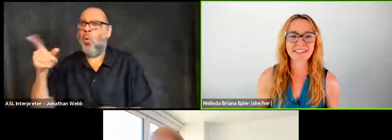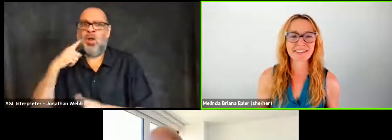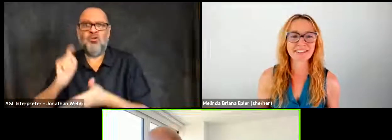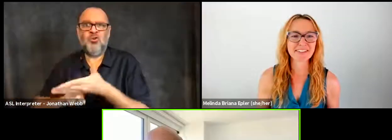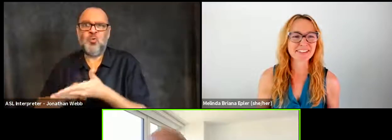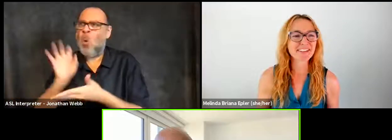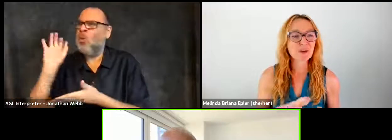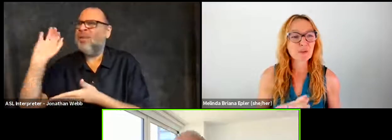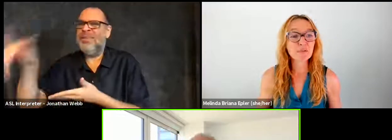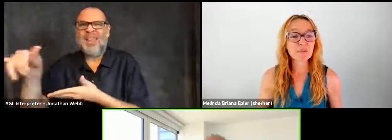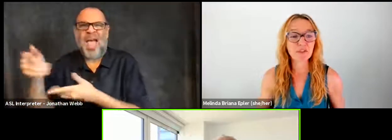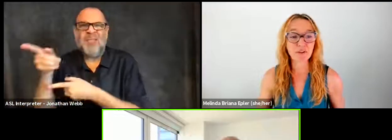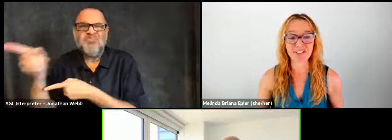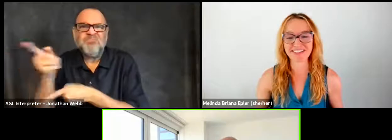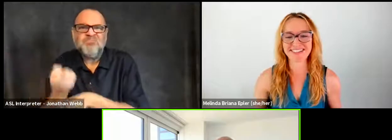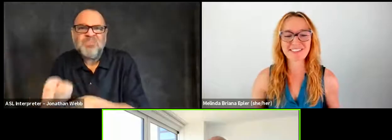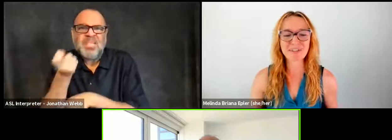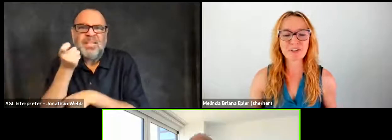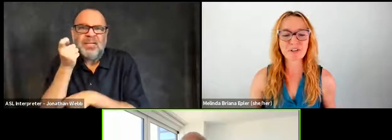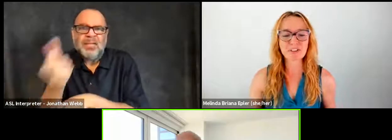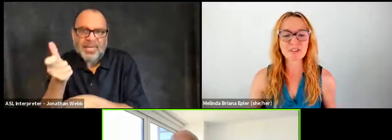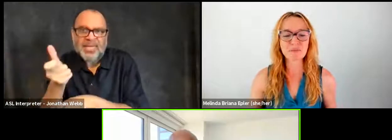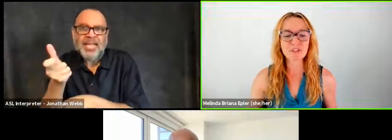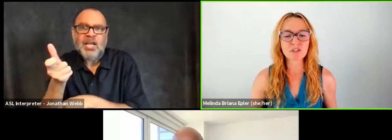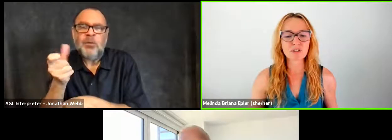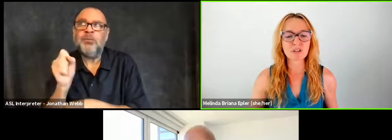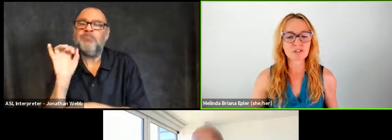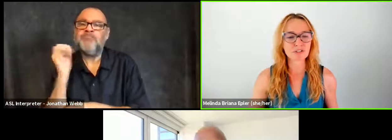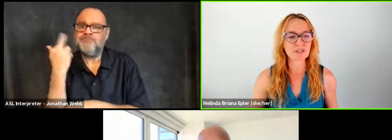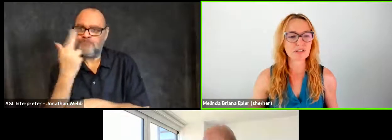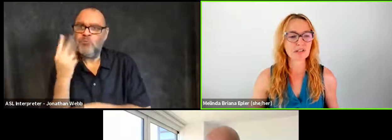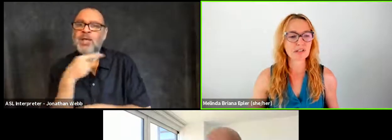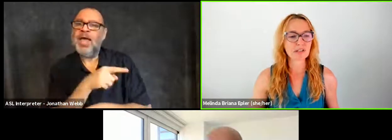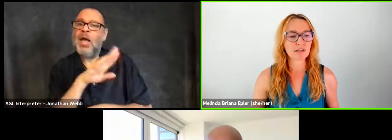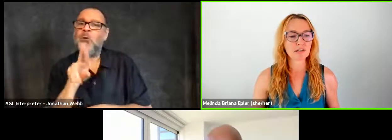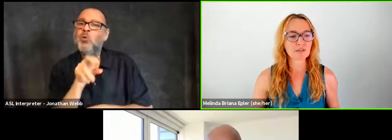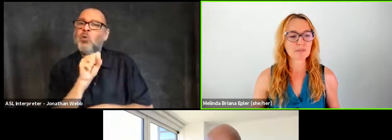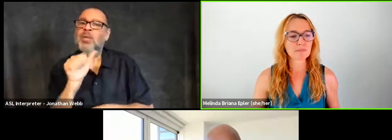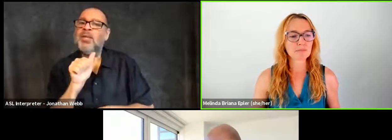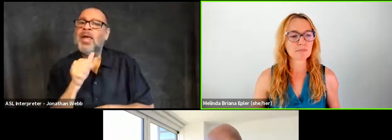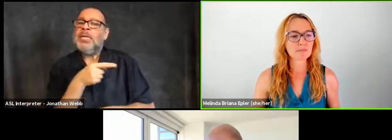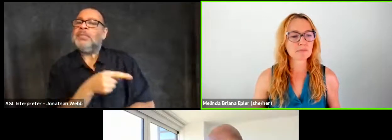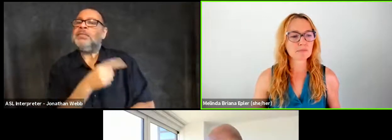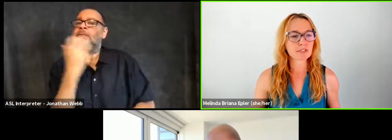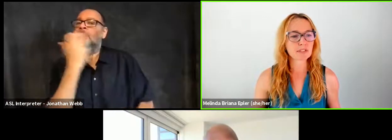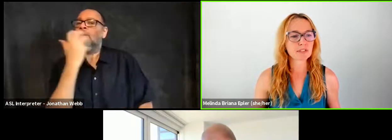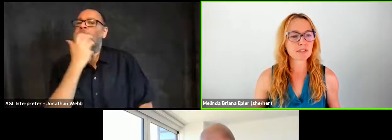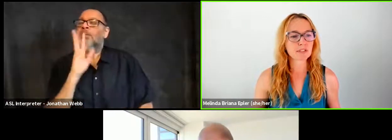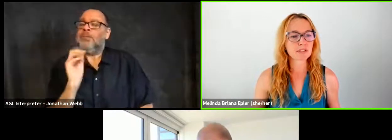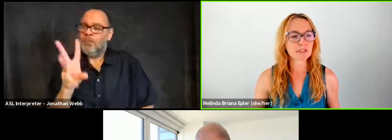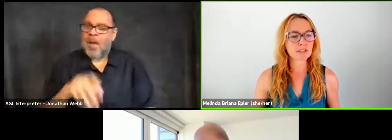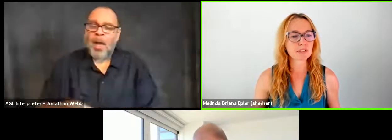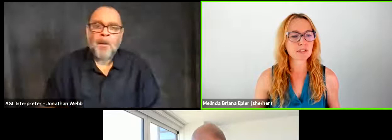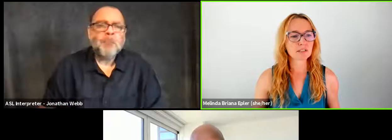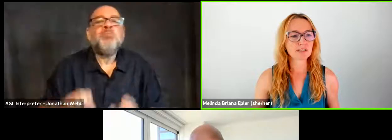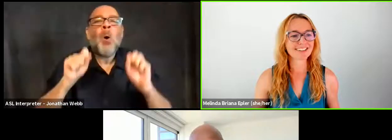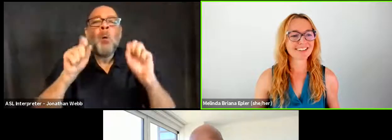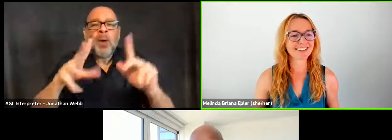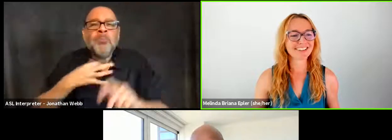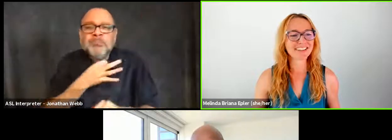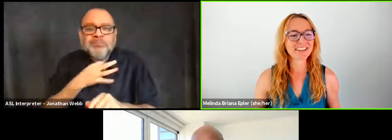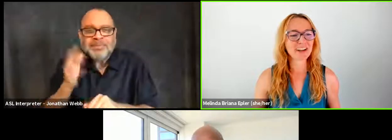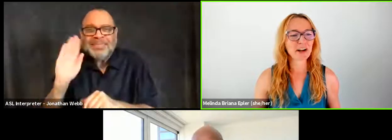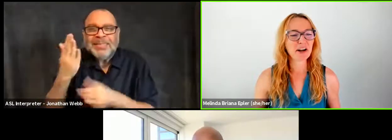No. Okay. We have a bunch of questions. I want to jump to questions. Let's see.